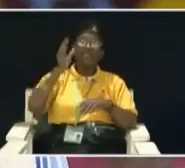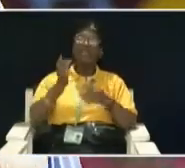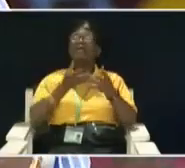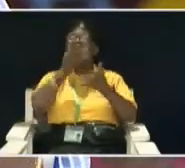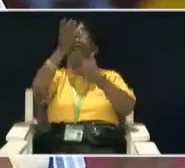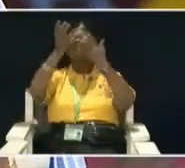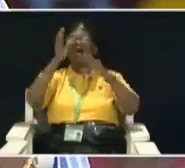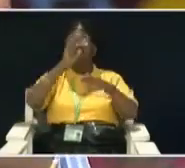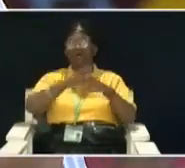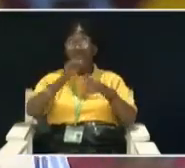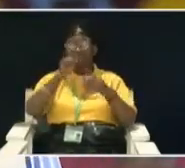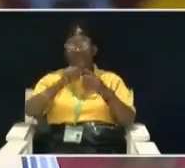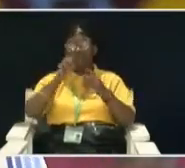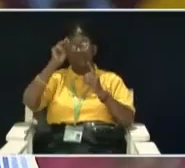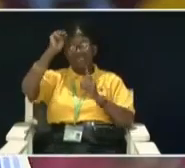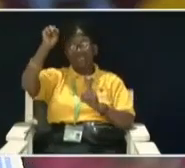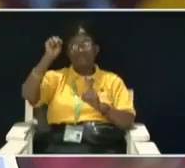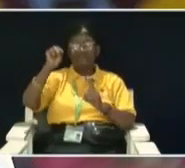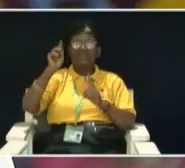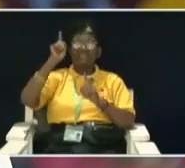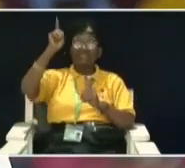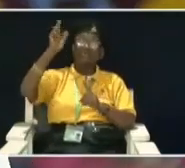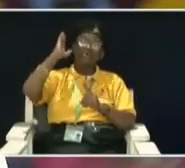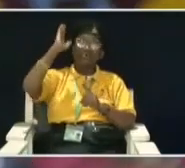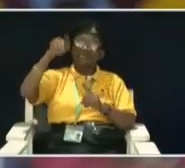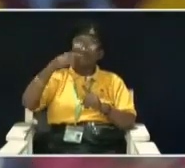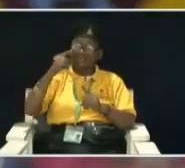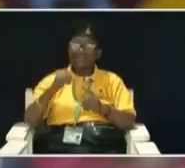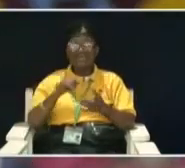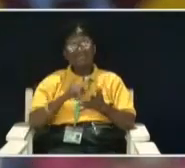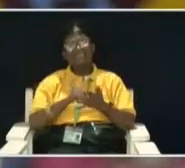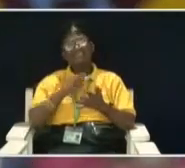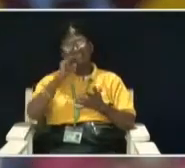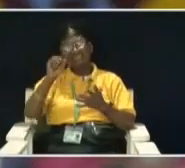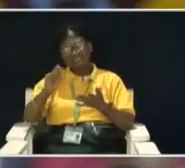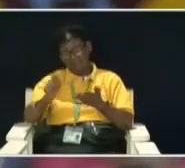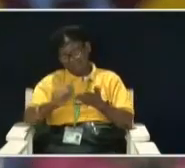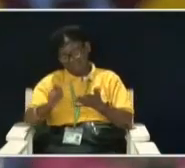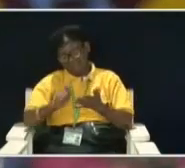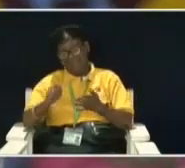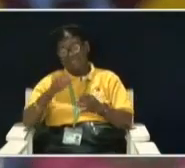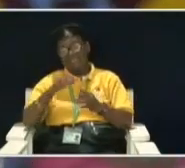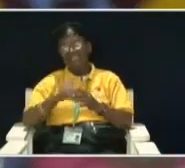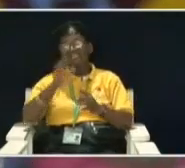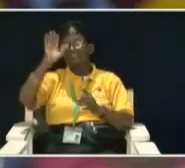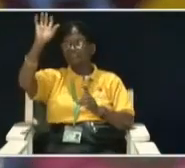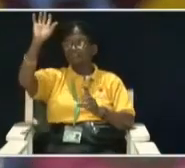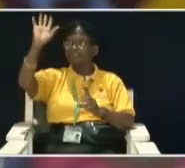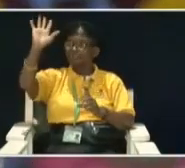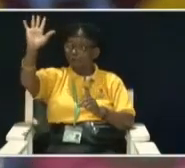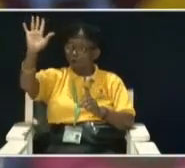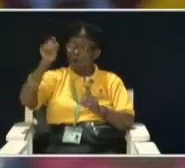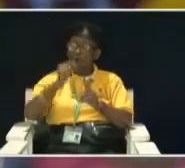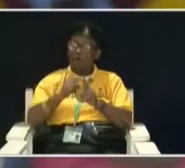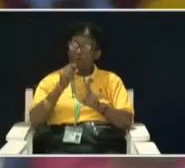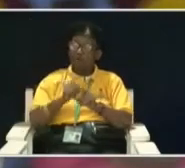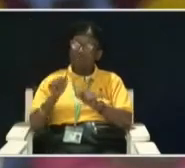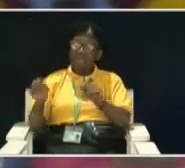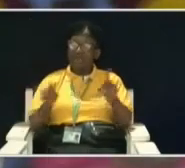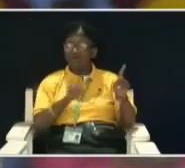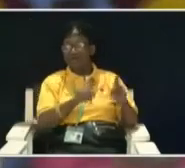say, "Well, it is written in your word, according to Isaiah chapter 8, verse